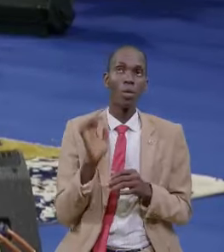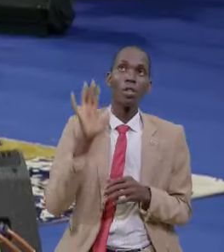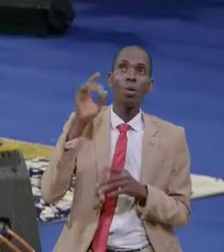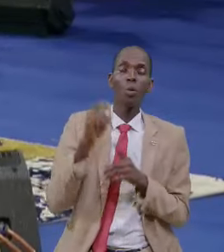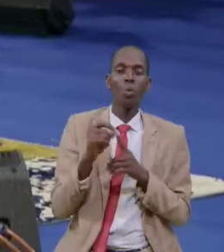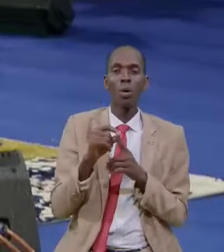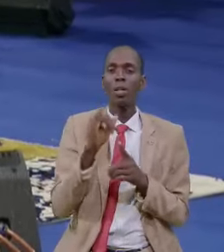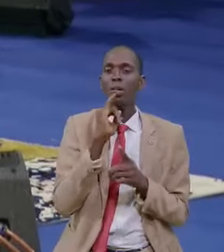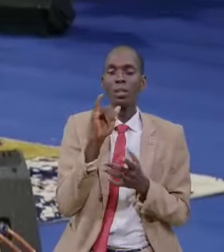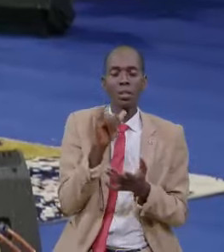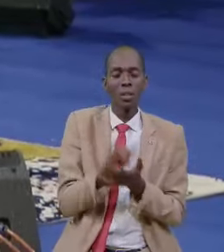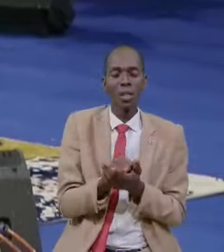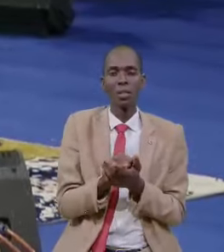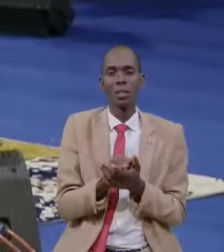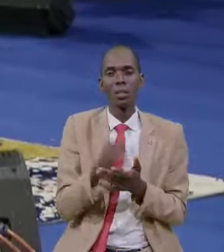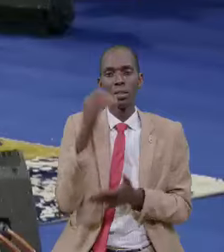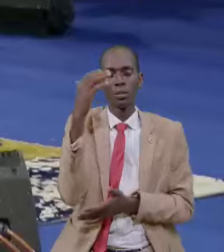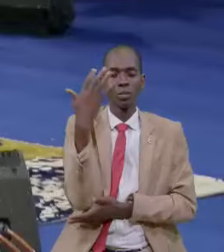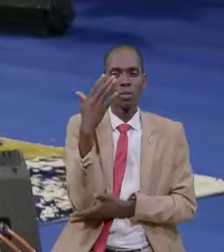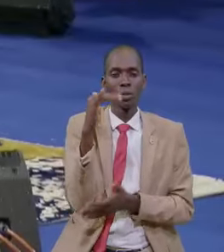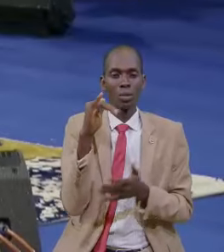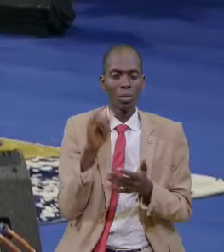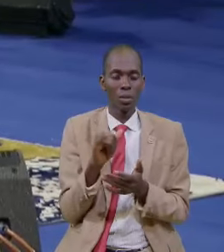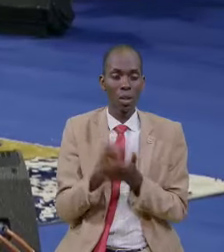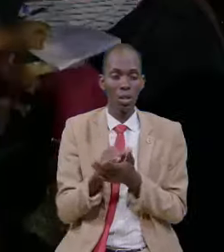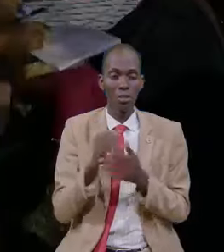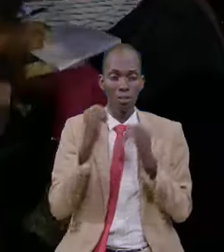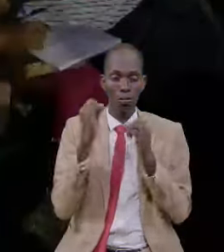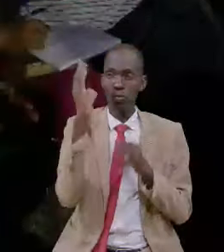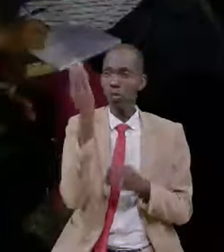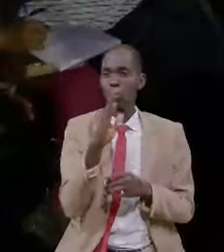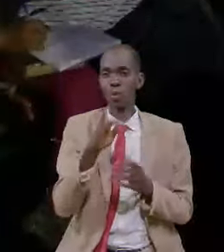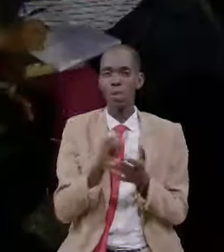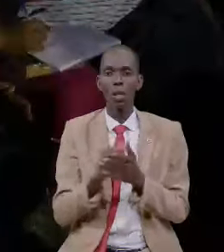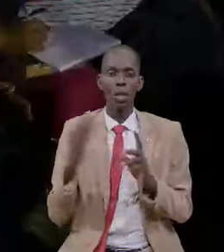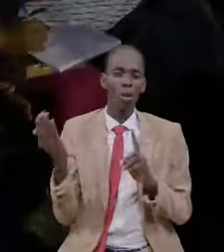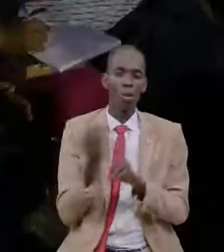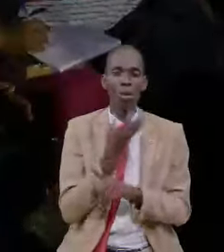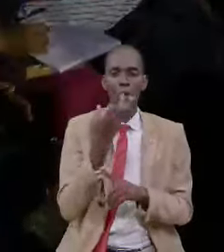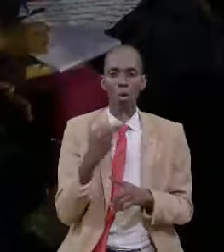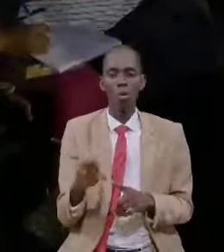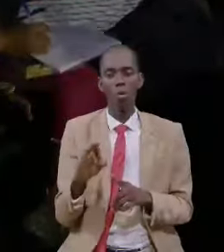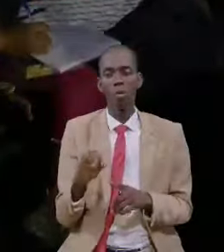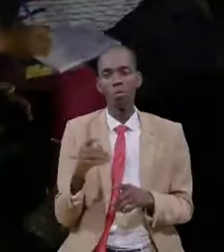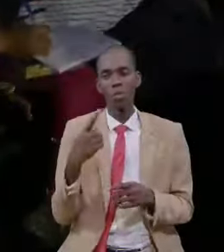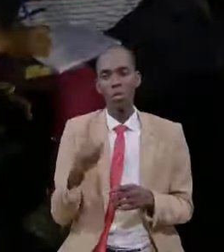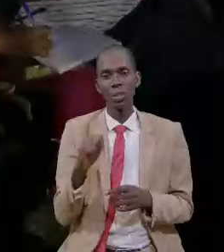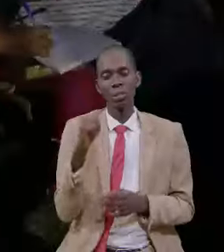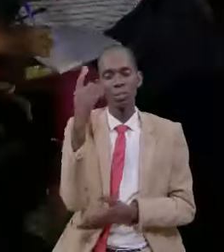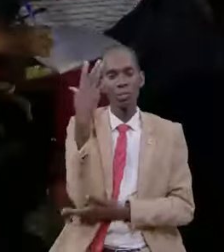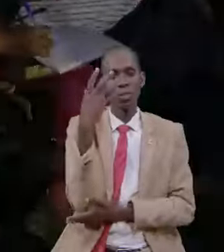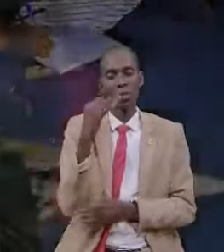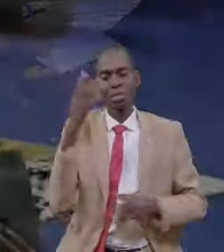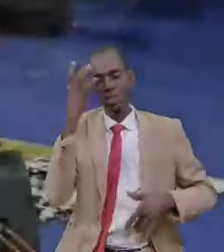the tree of disease in your life, of demon torment in your life,